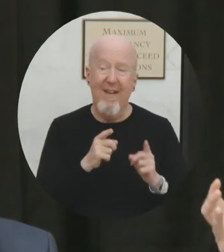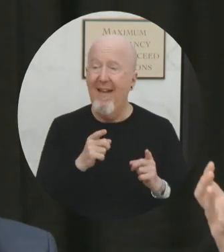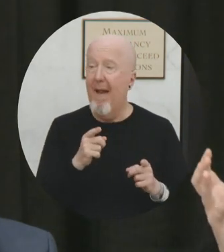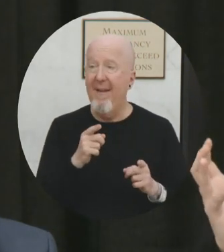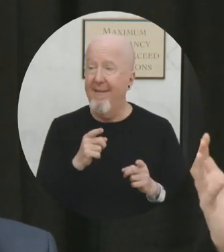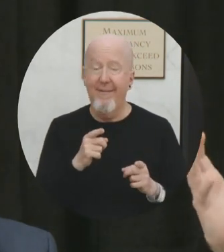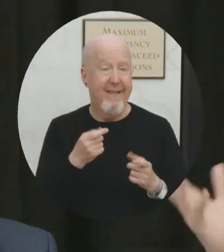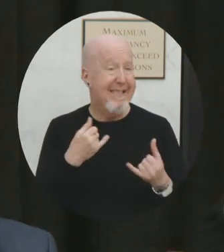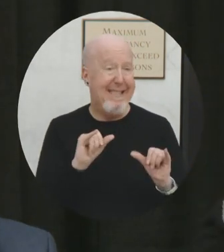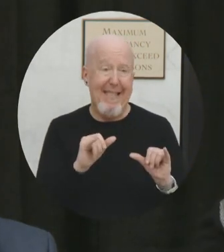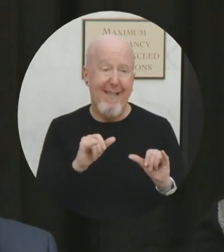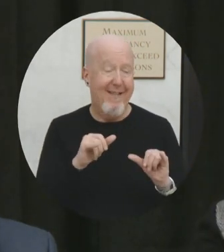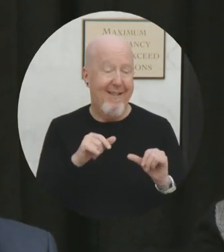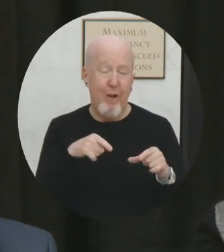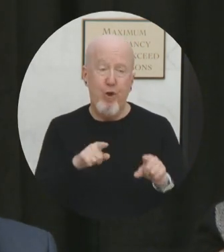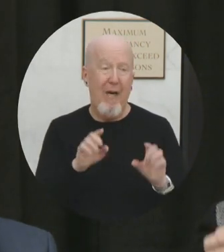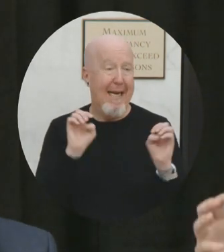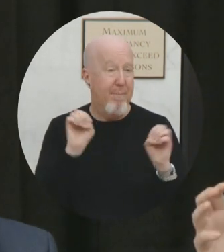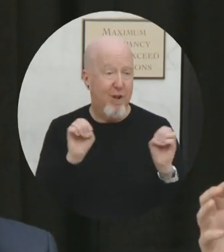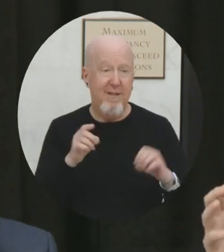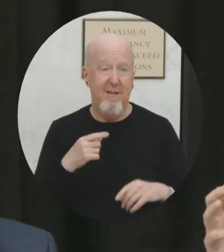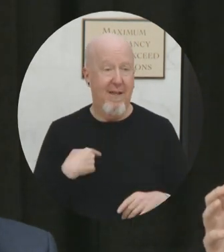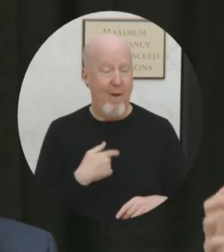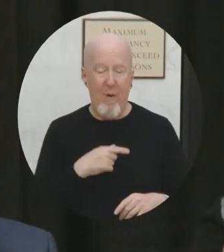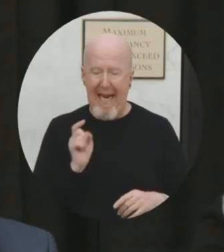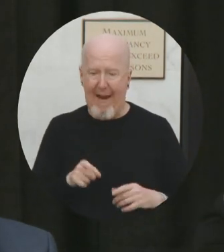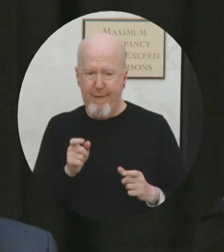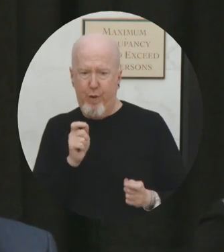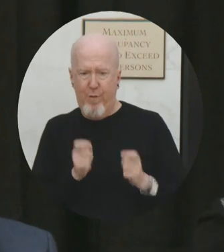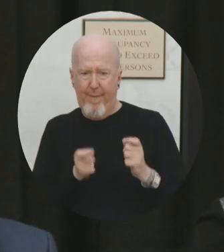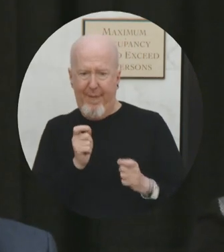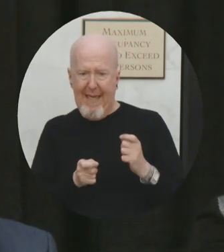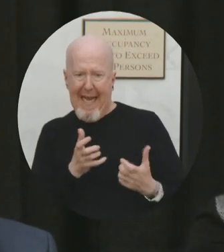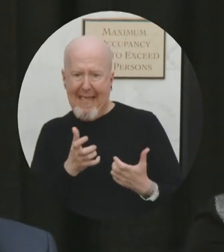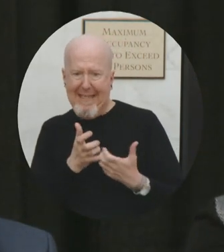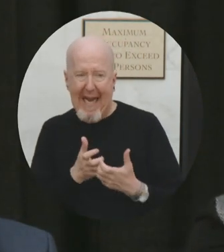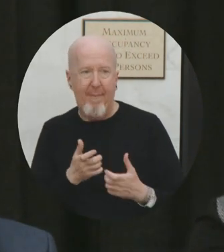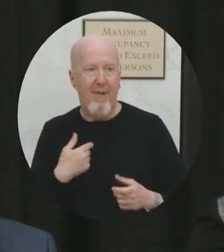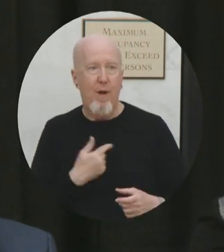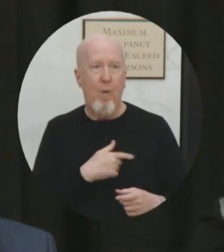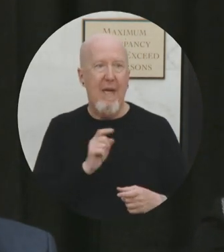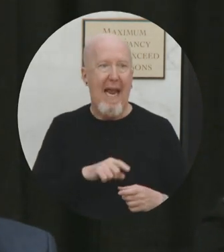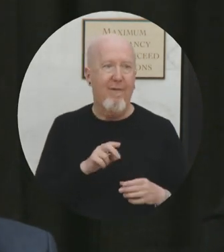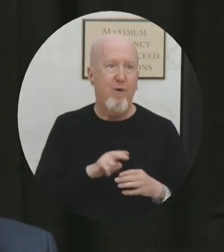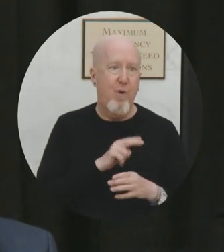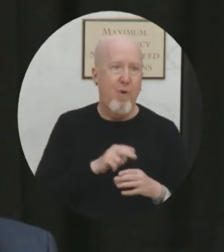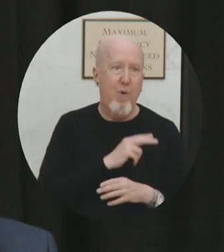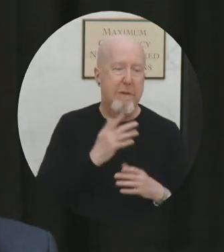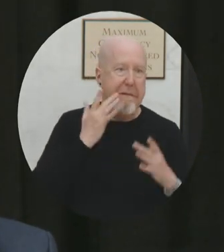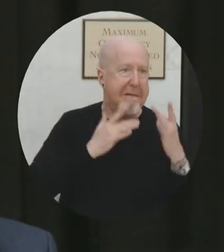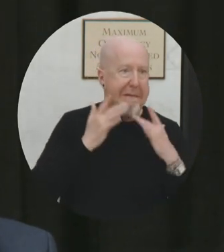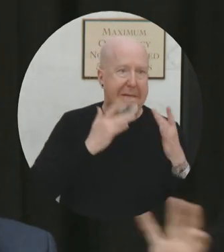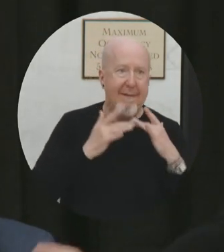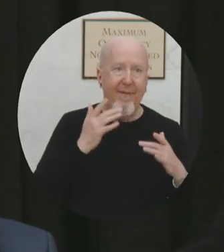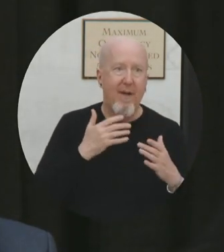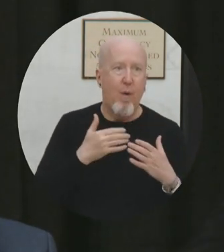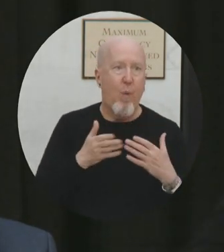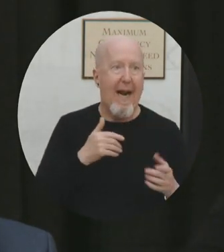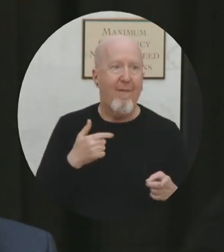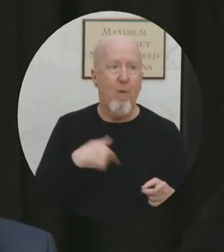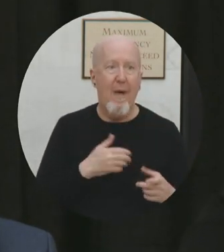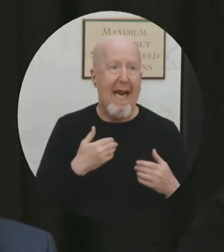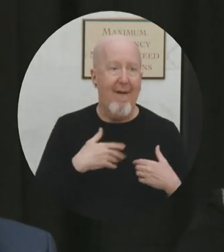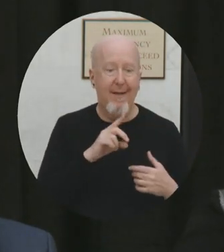to adapt and we have to, you know, use the duct tape and the gum that's on hand instead of the